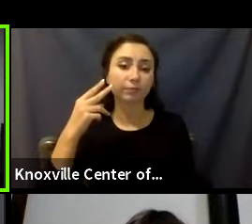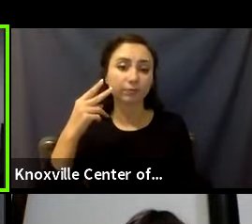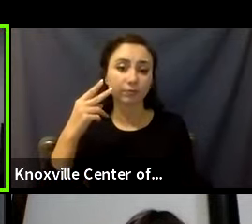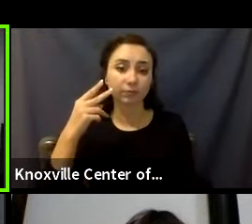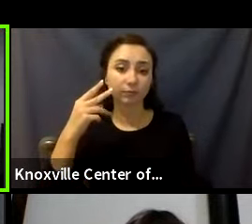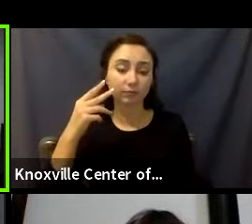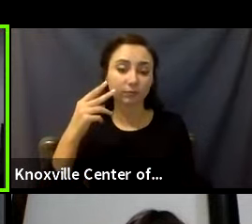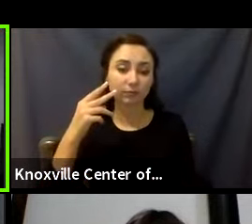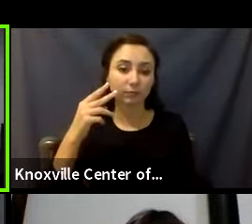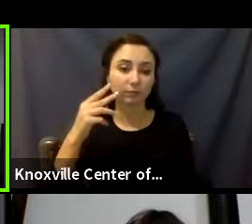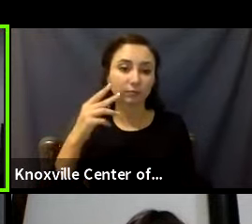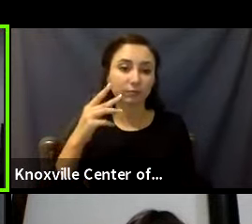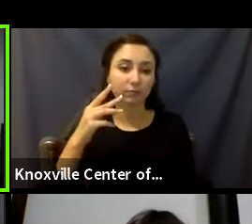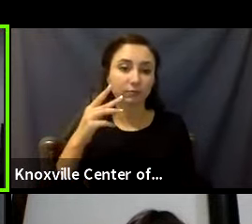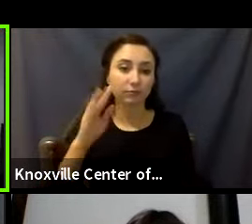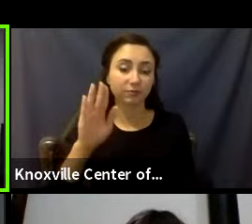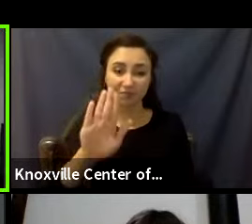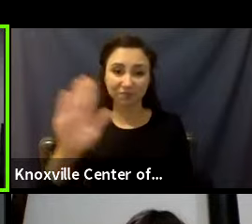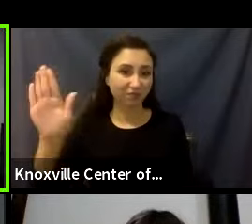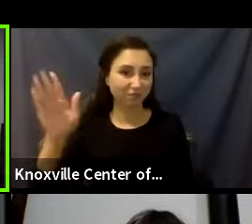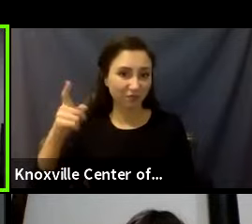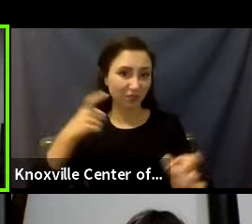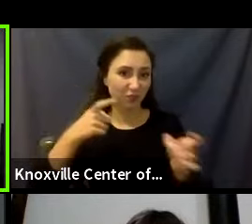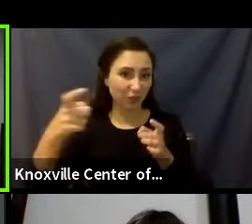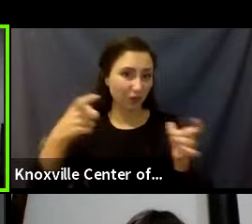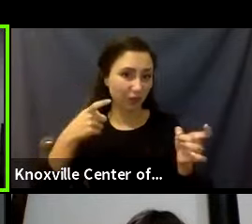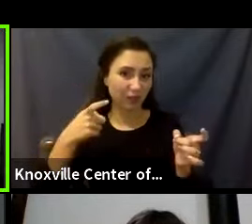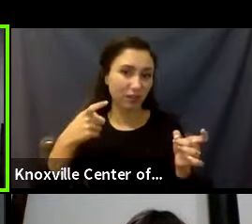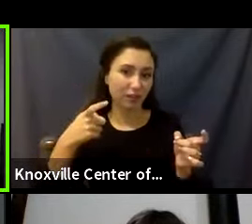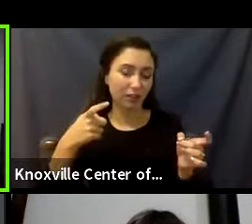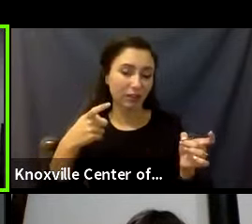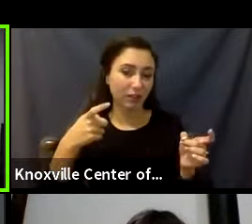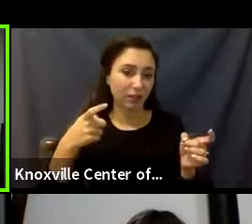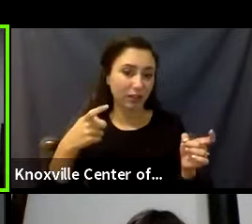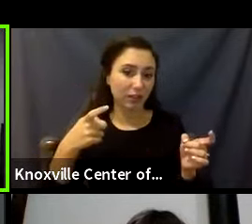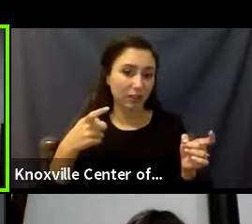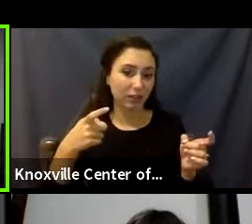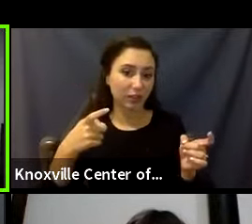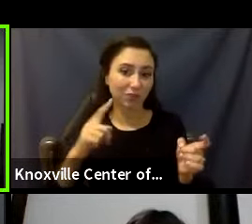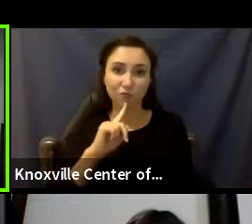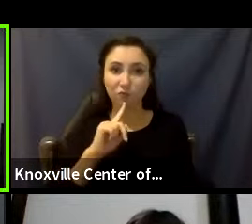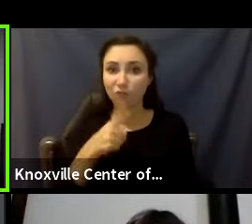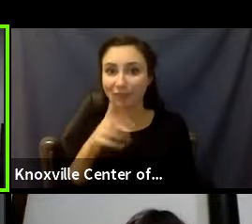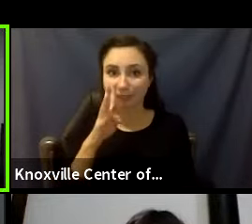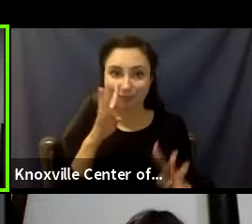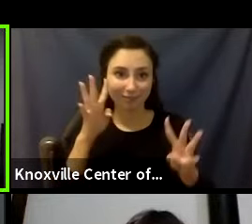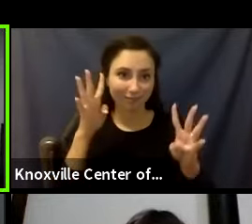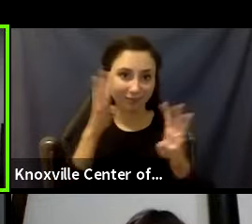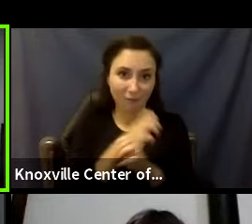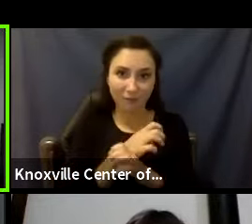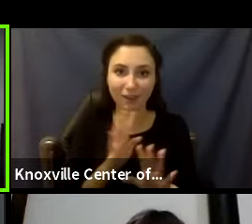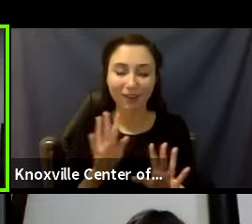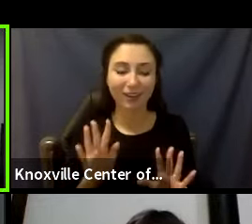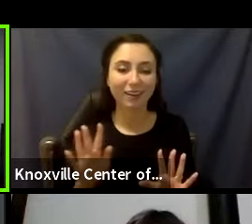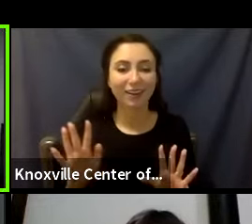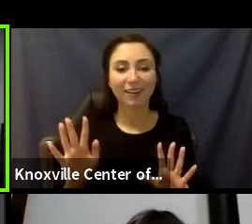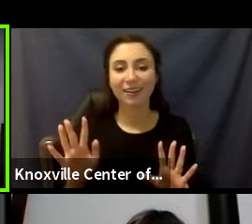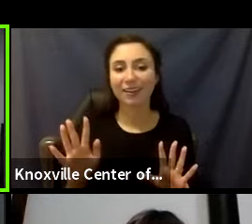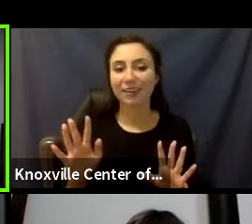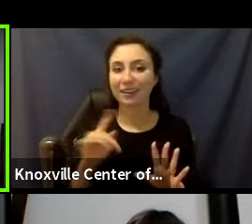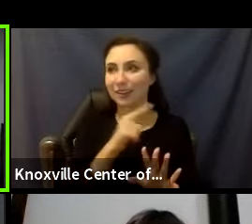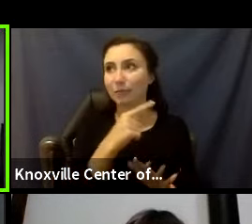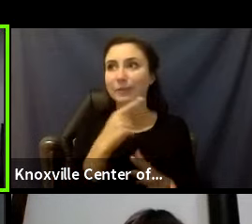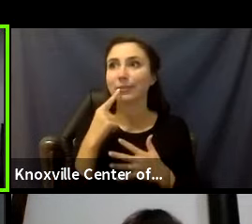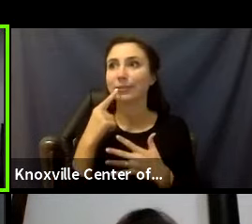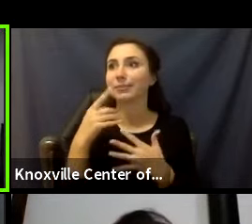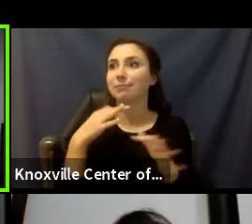their regulations are very complicated. He was kind of rambling off